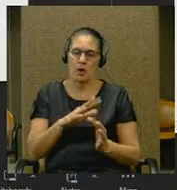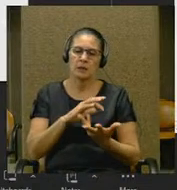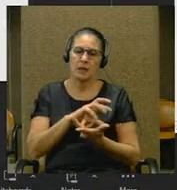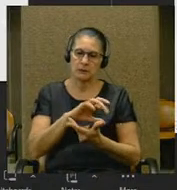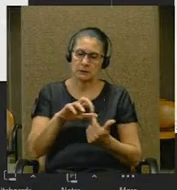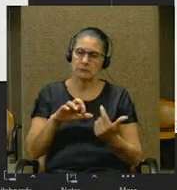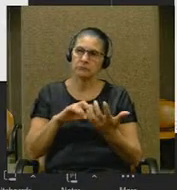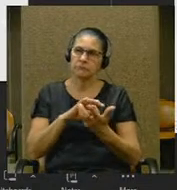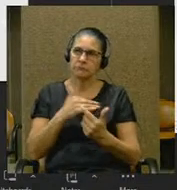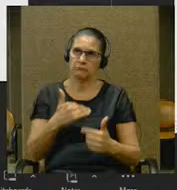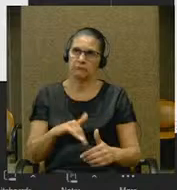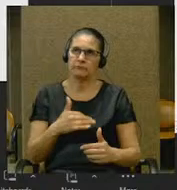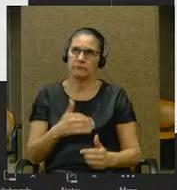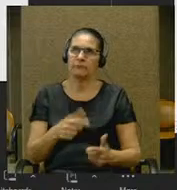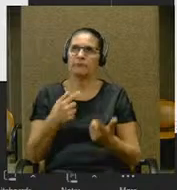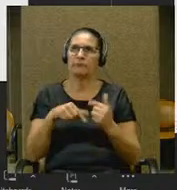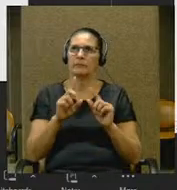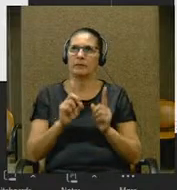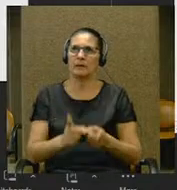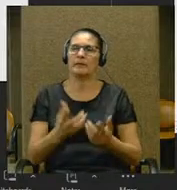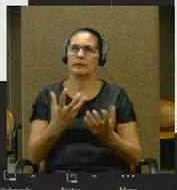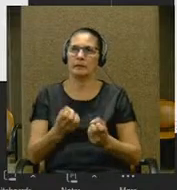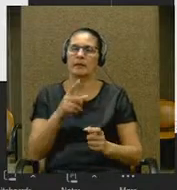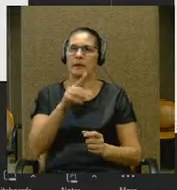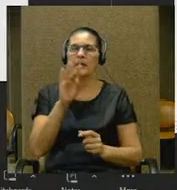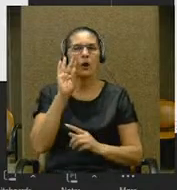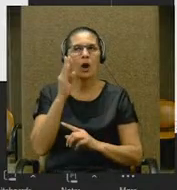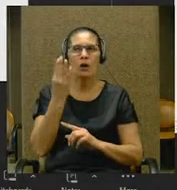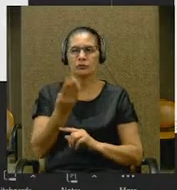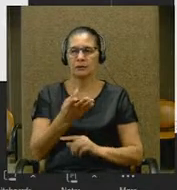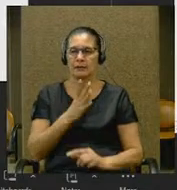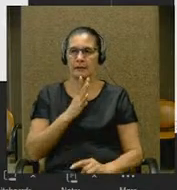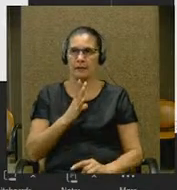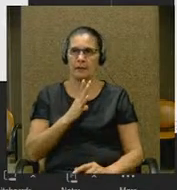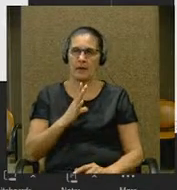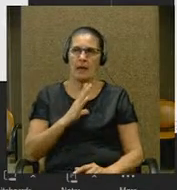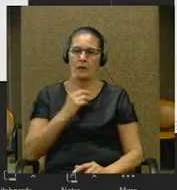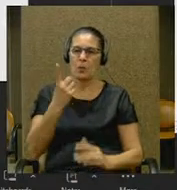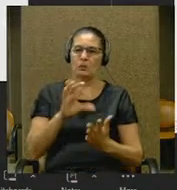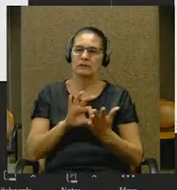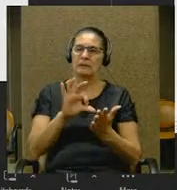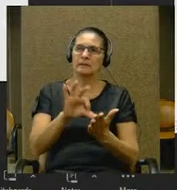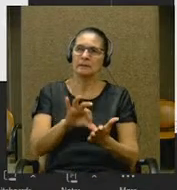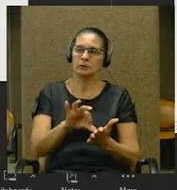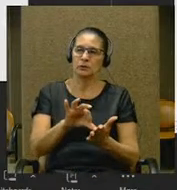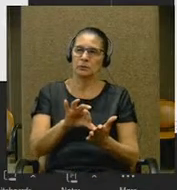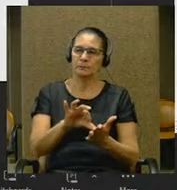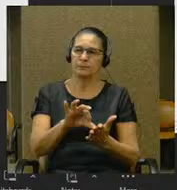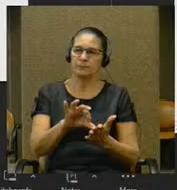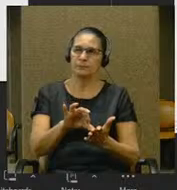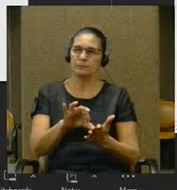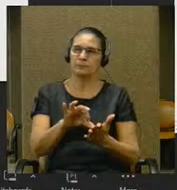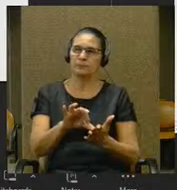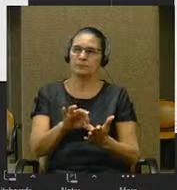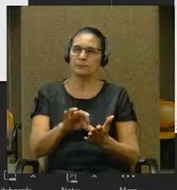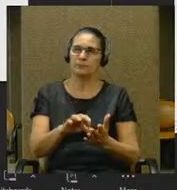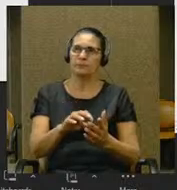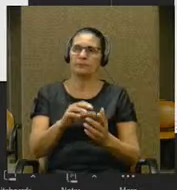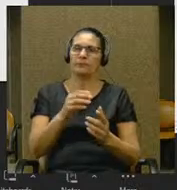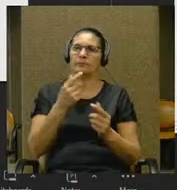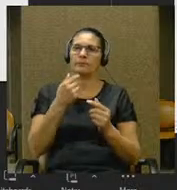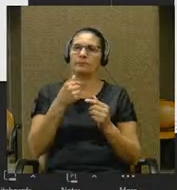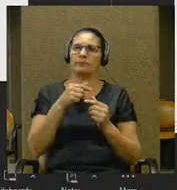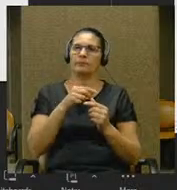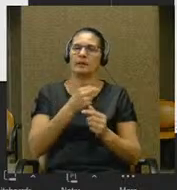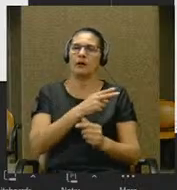I also want to recognize we have a BC service, and it's been absolutely critical as part of